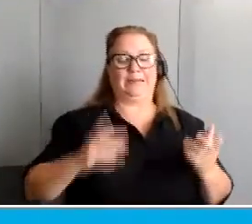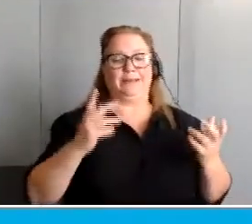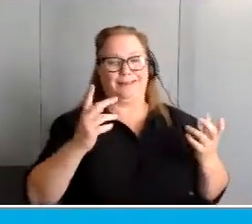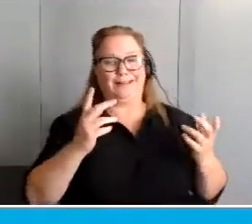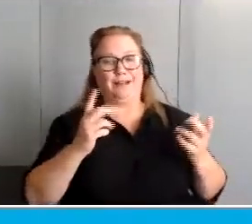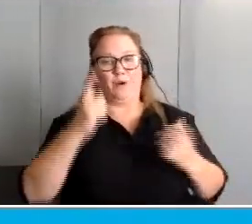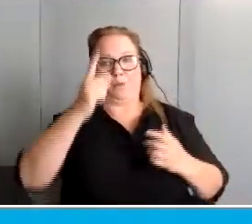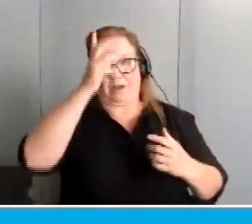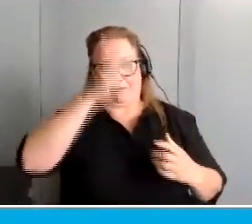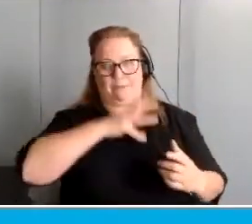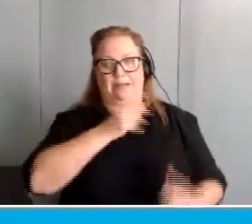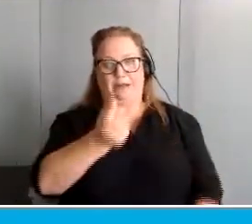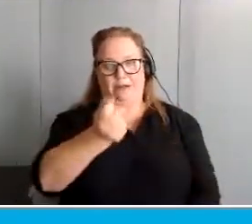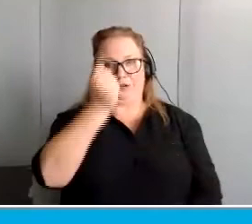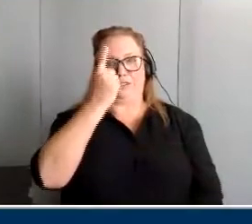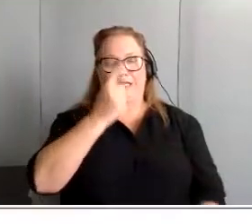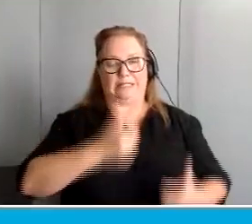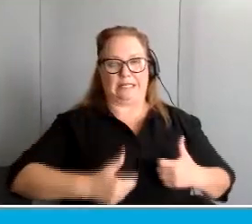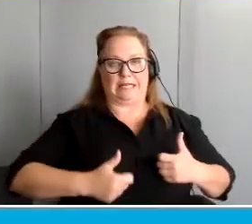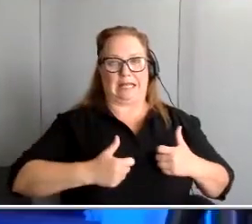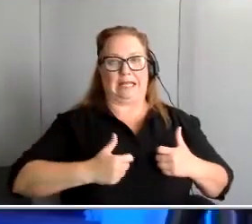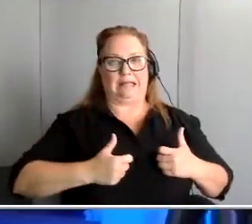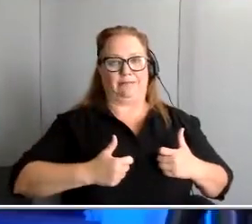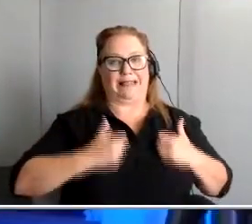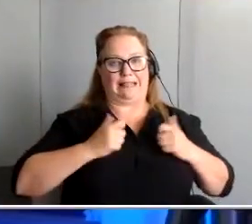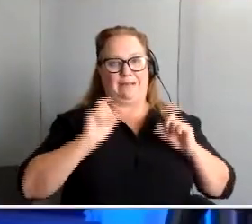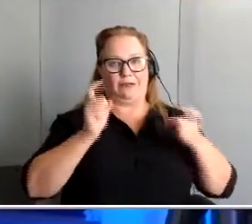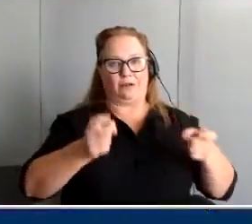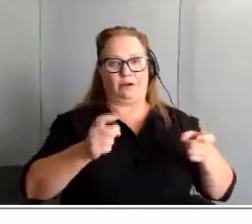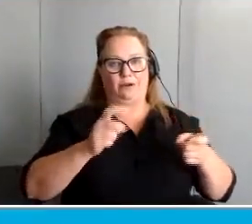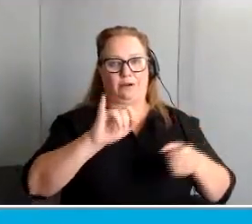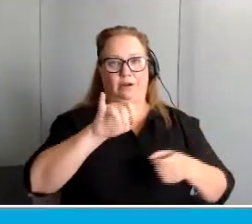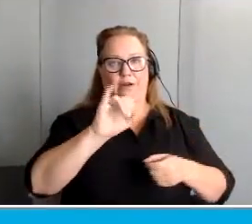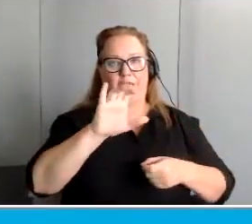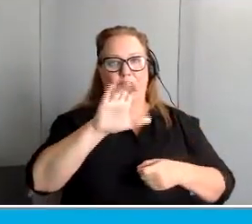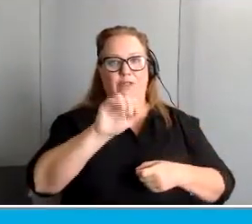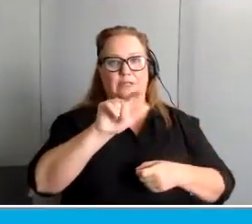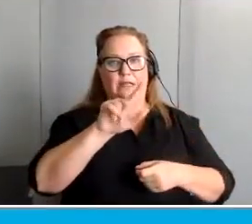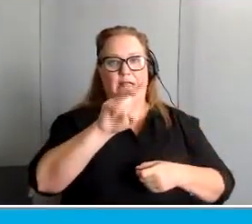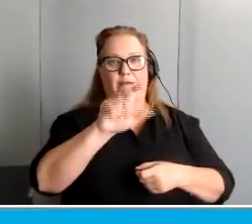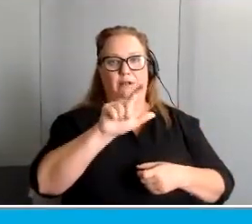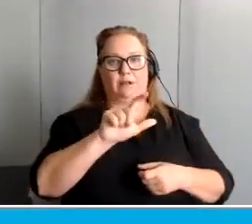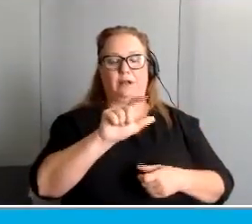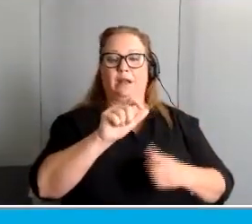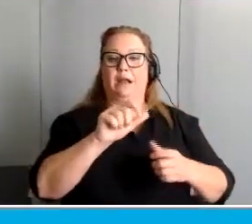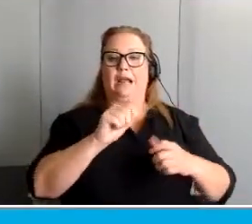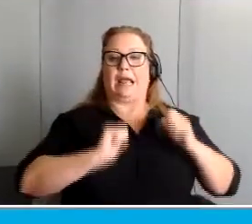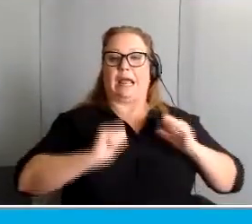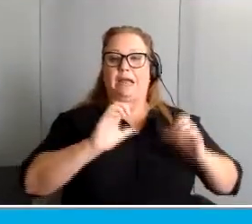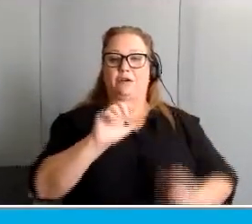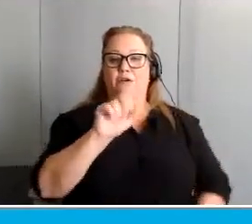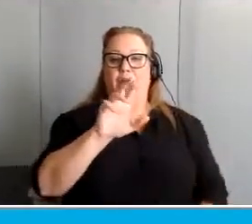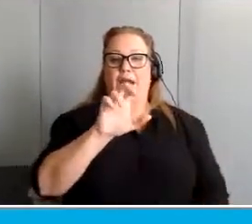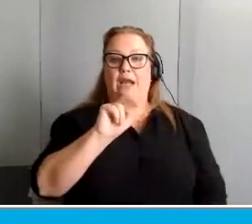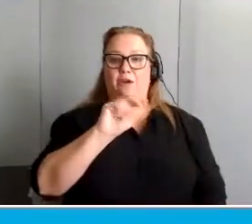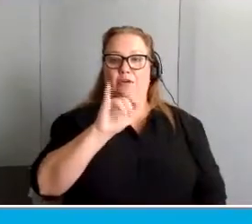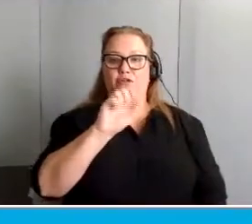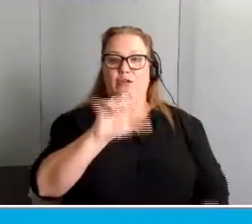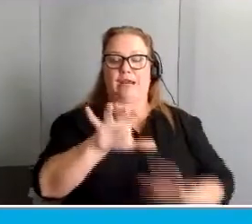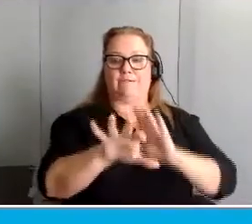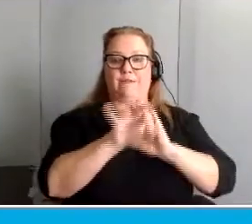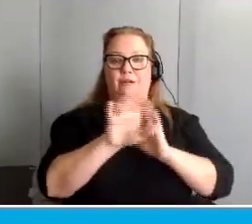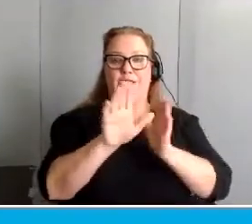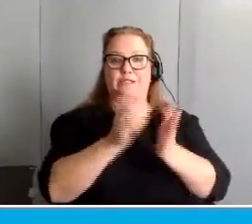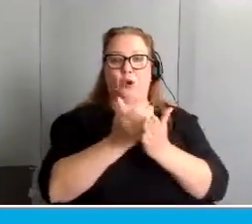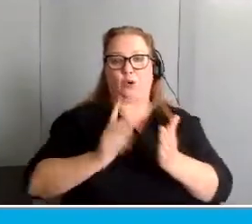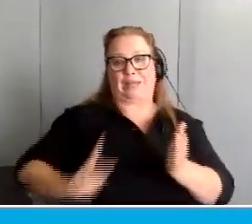understands the power of living donation. I'm Jessica Lovell. How actor Aaron J. found his own new kidney and what you need